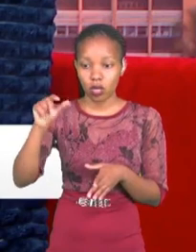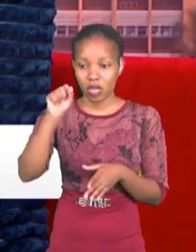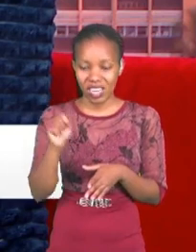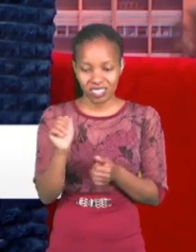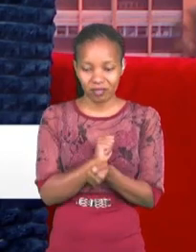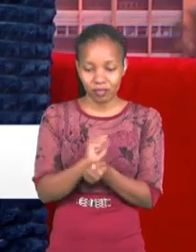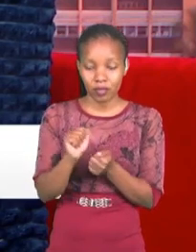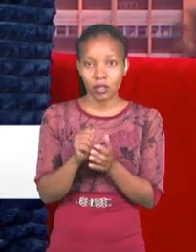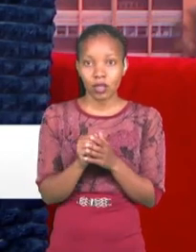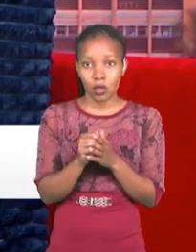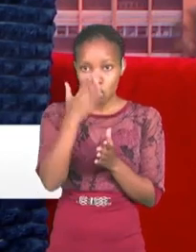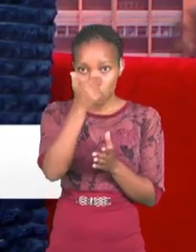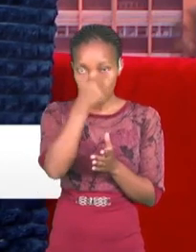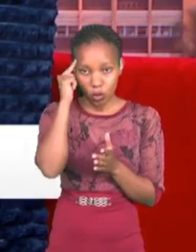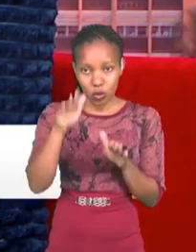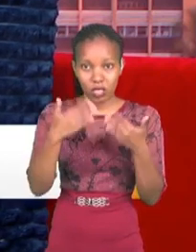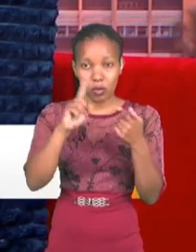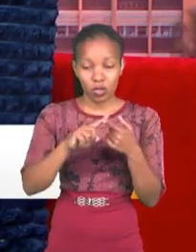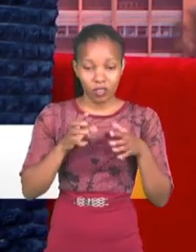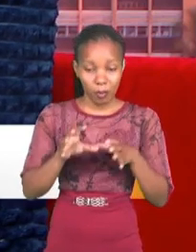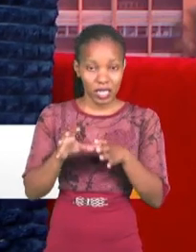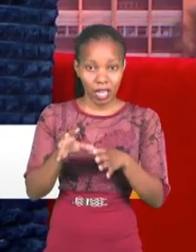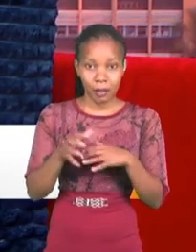this because we are giving positive pressure.